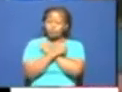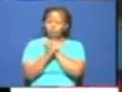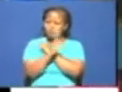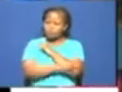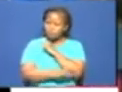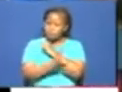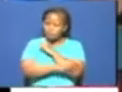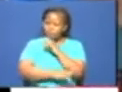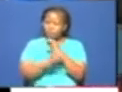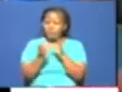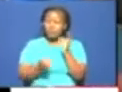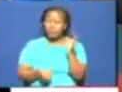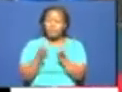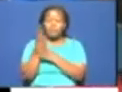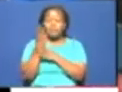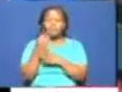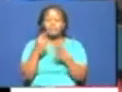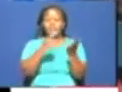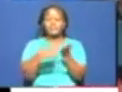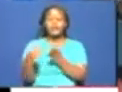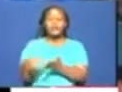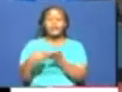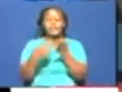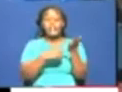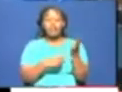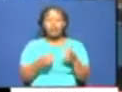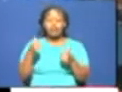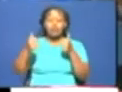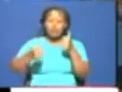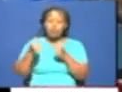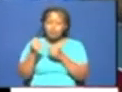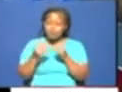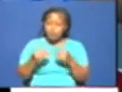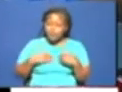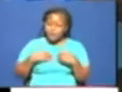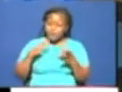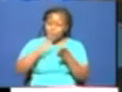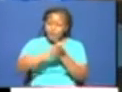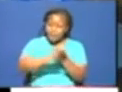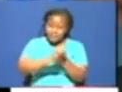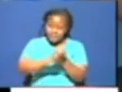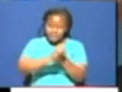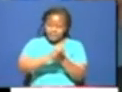initiating the dialogue that led to the handshake.